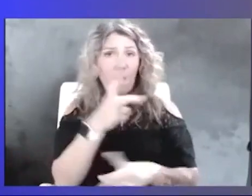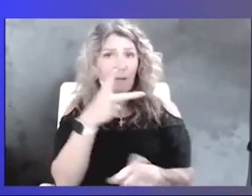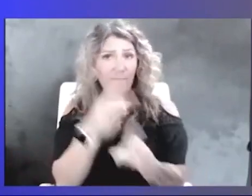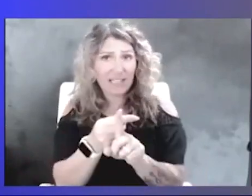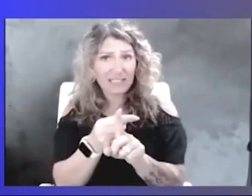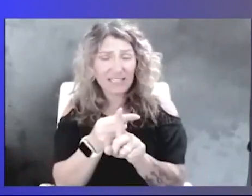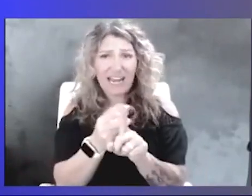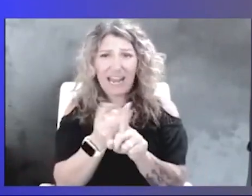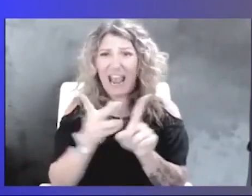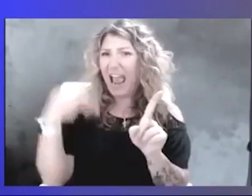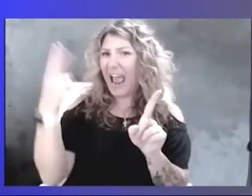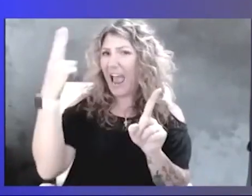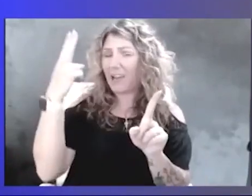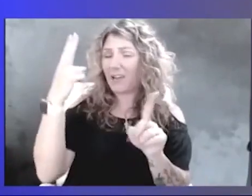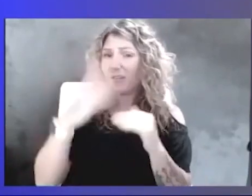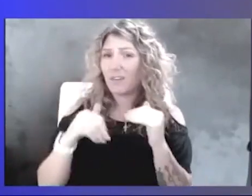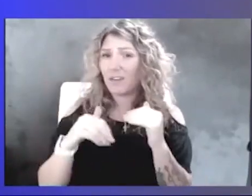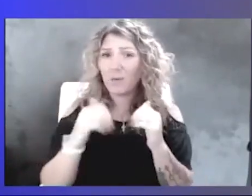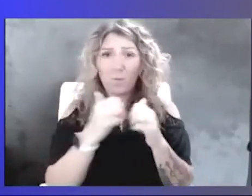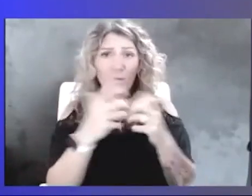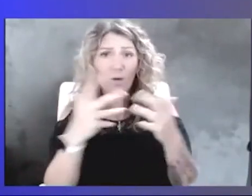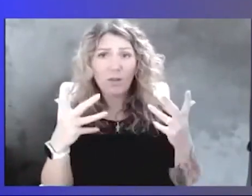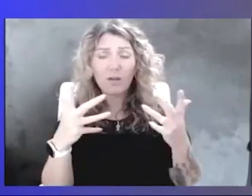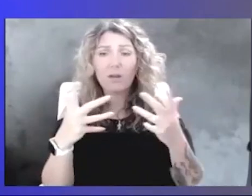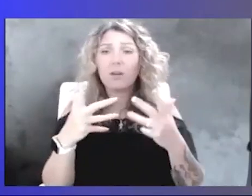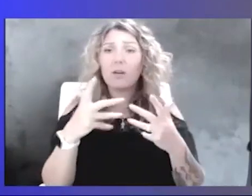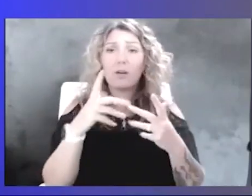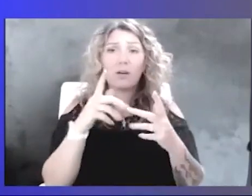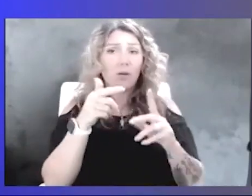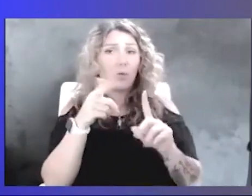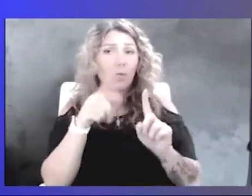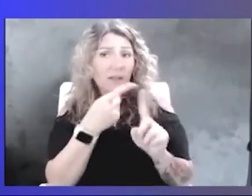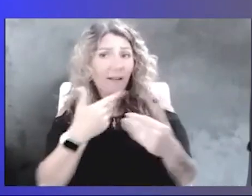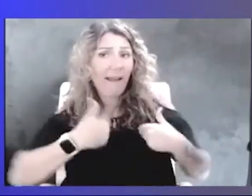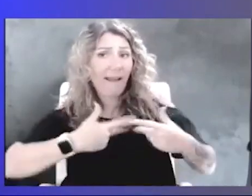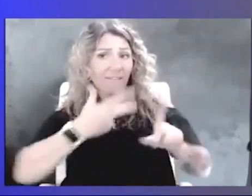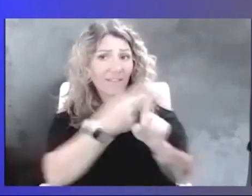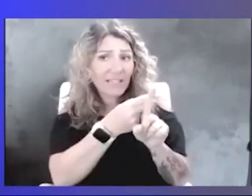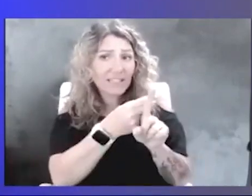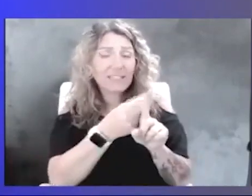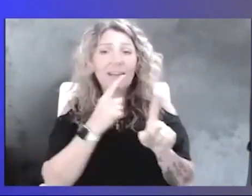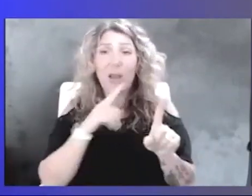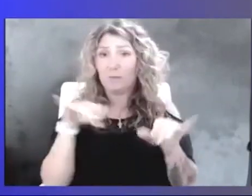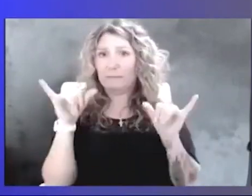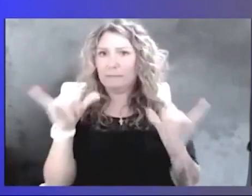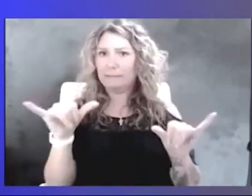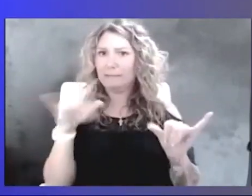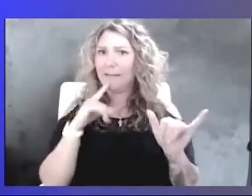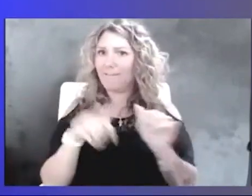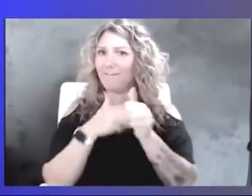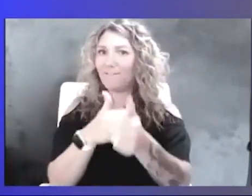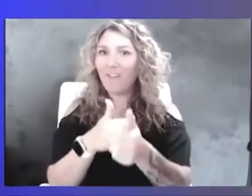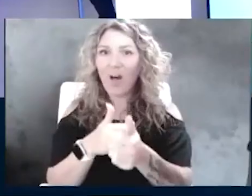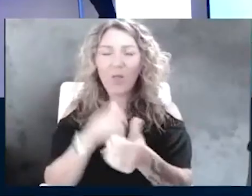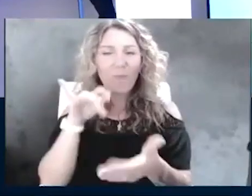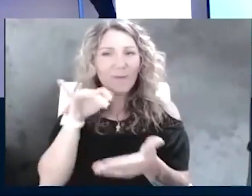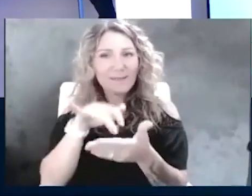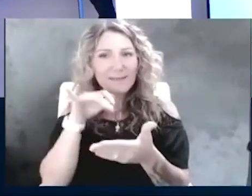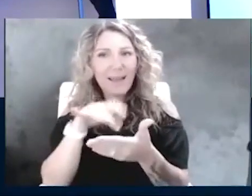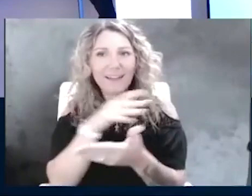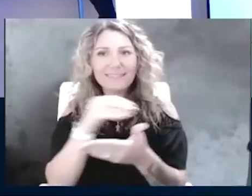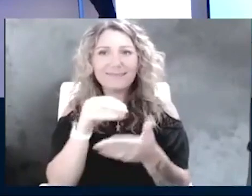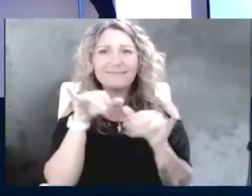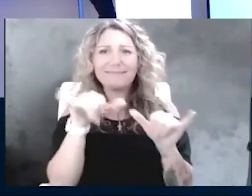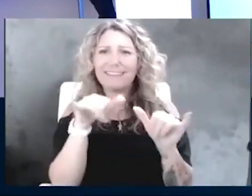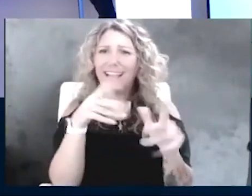higher than when you get the vaccine. That I would stick with that. Stick with getting vaccinated. And come back to this point